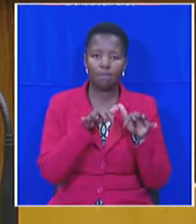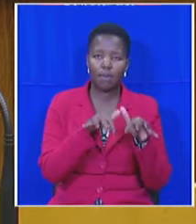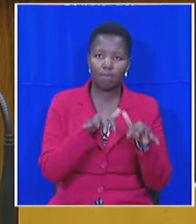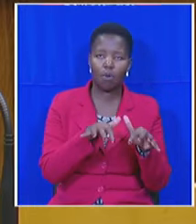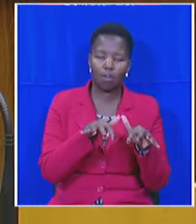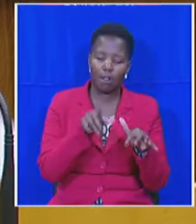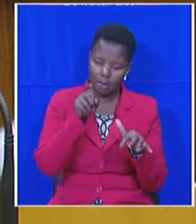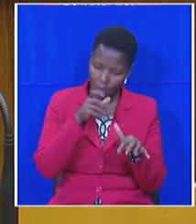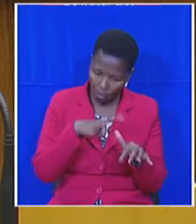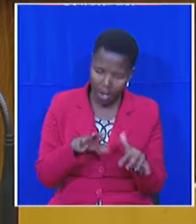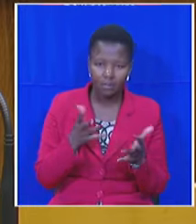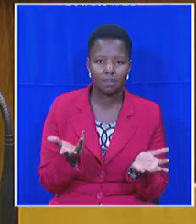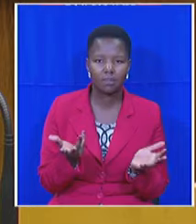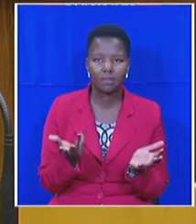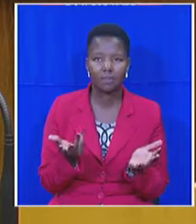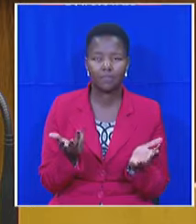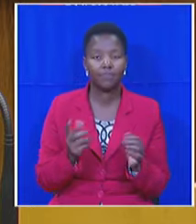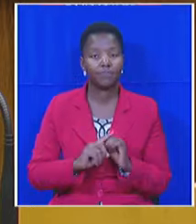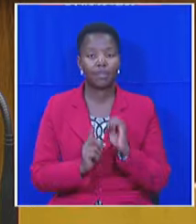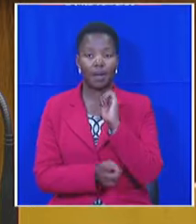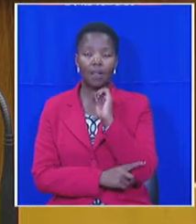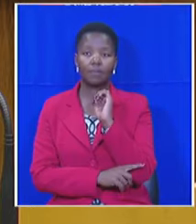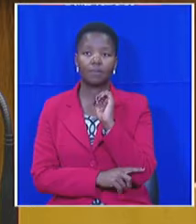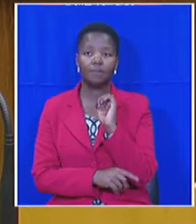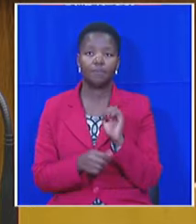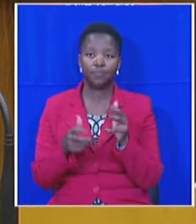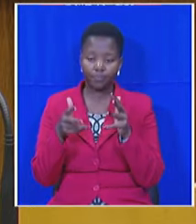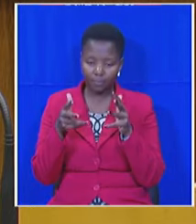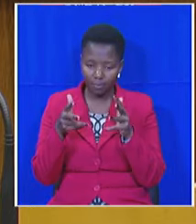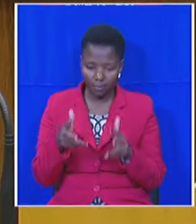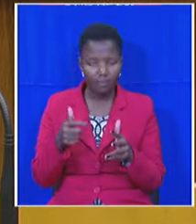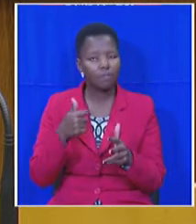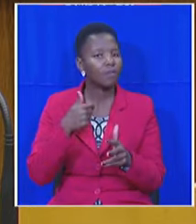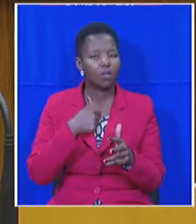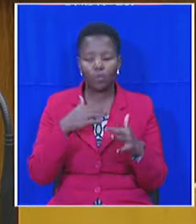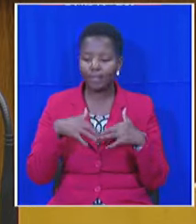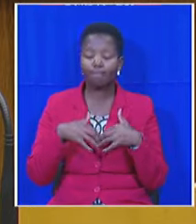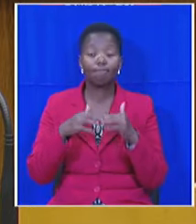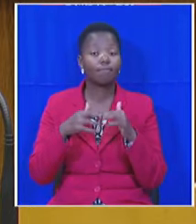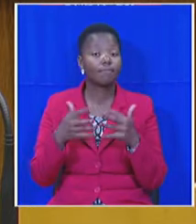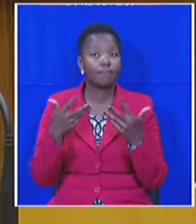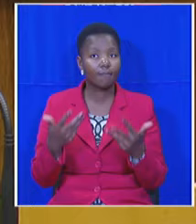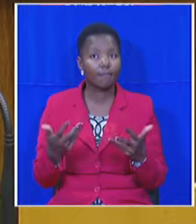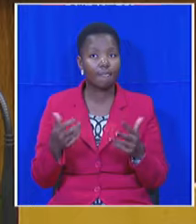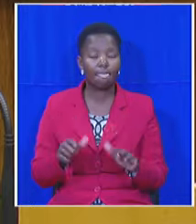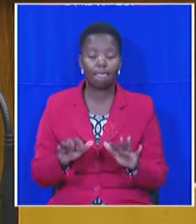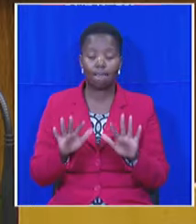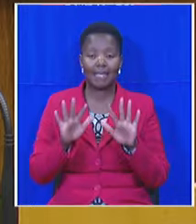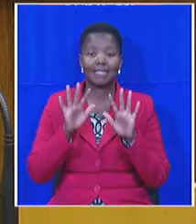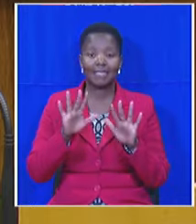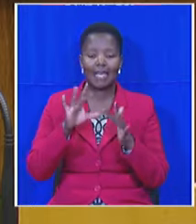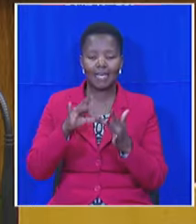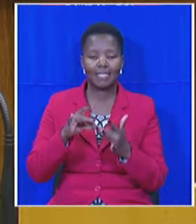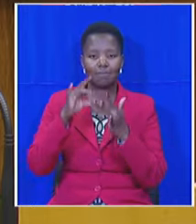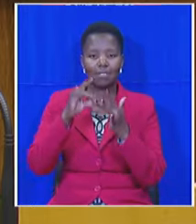our people. And finally, let me say this. We are creating 10 special industrial